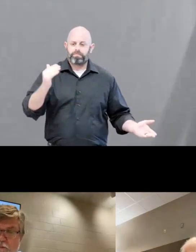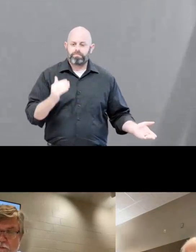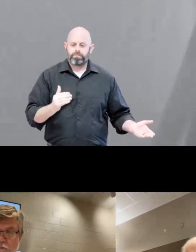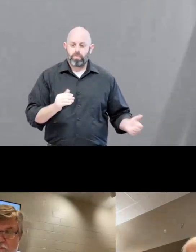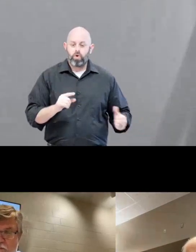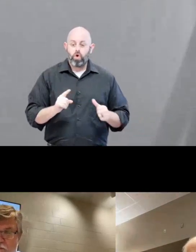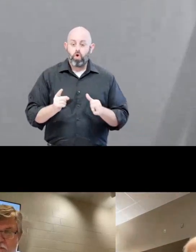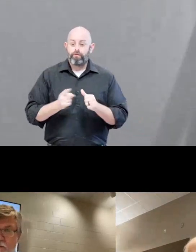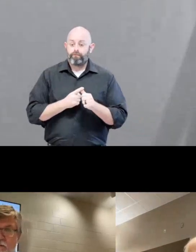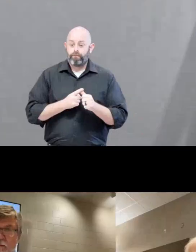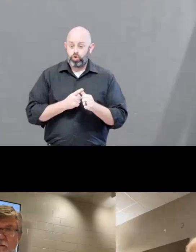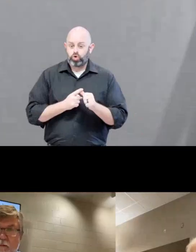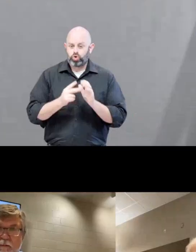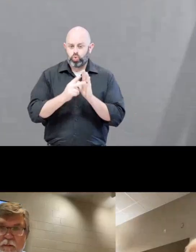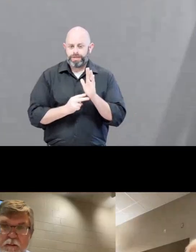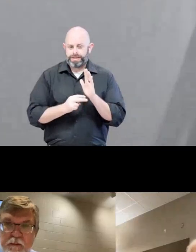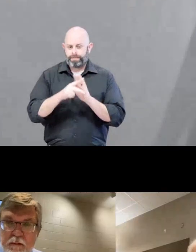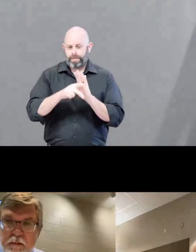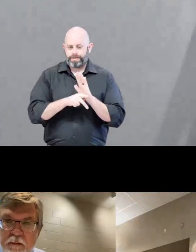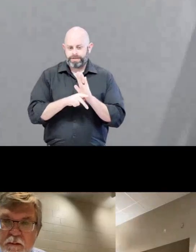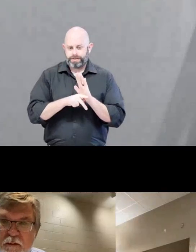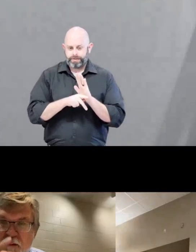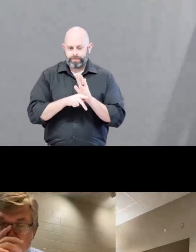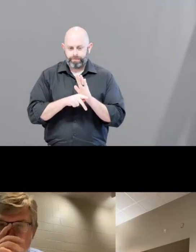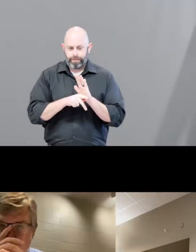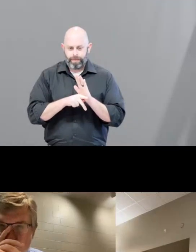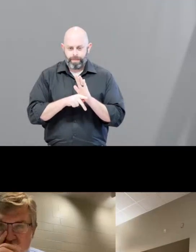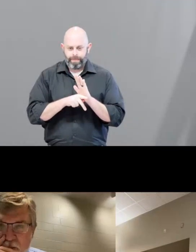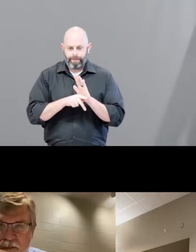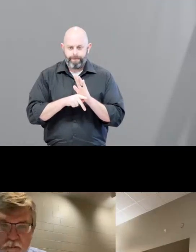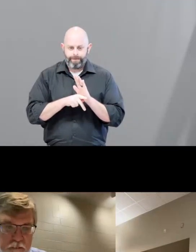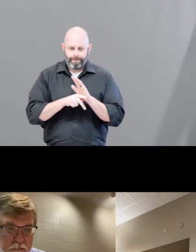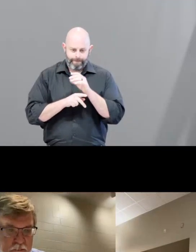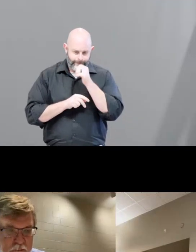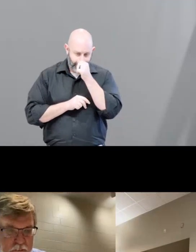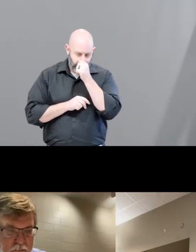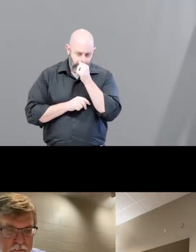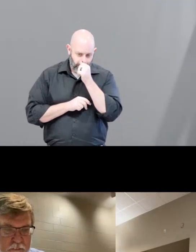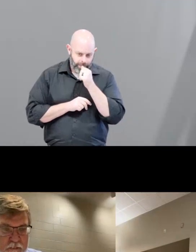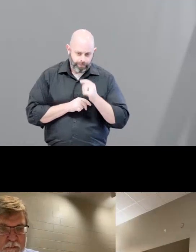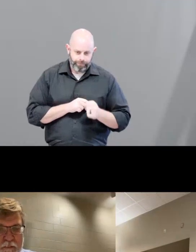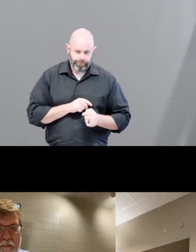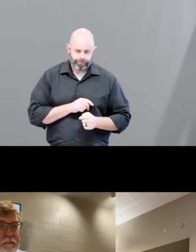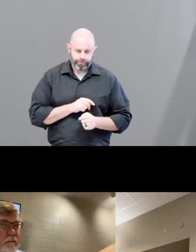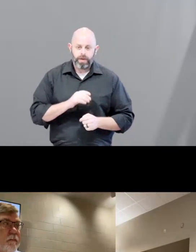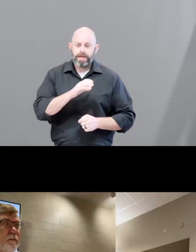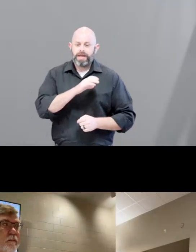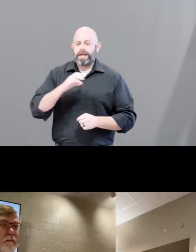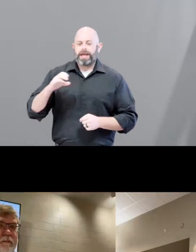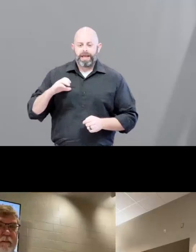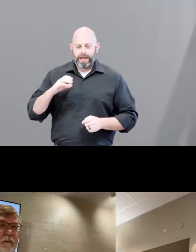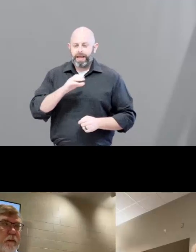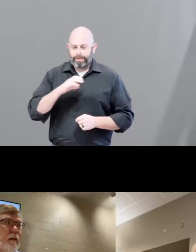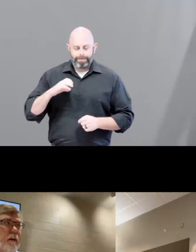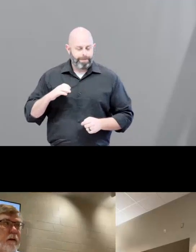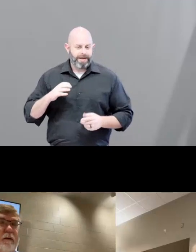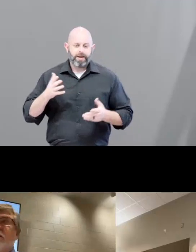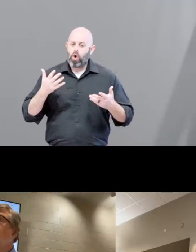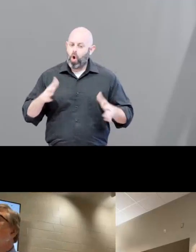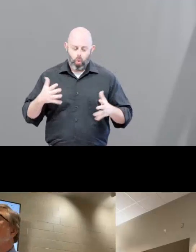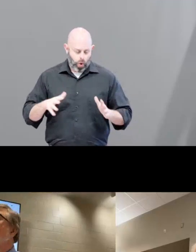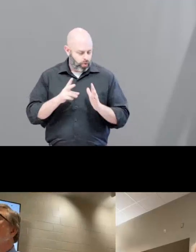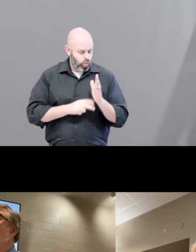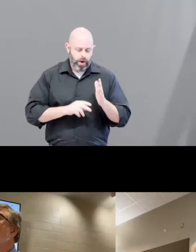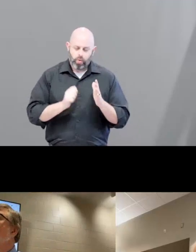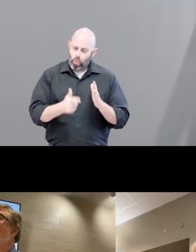first three policies. And so the committee has already read through them and met